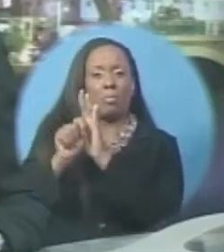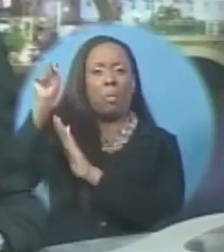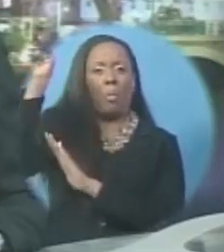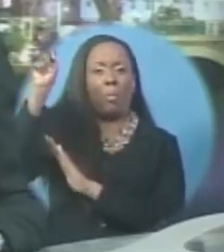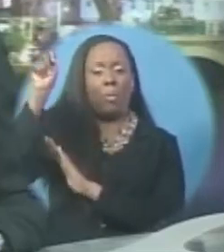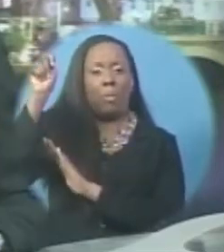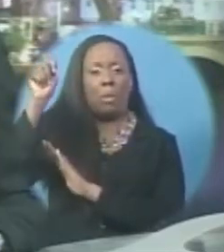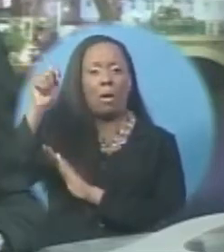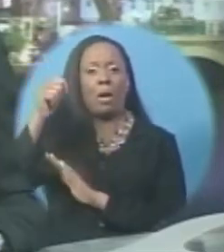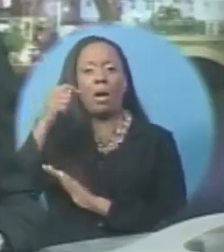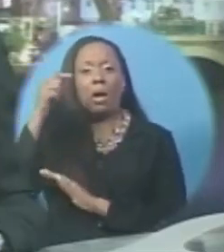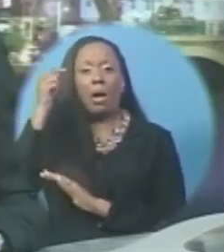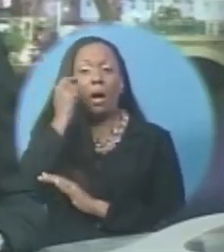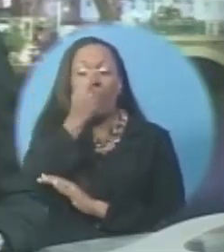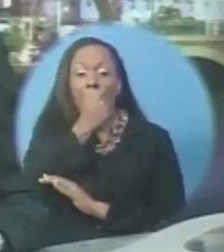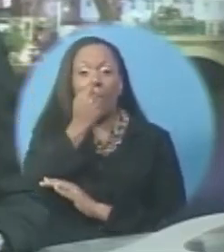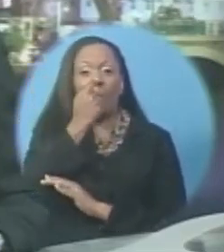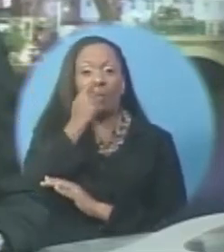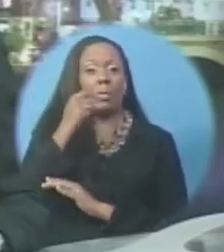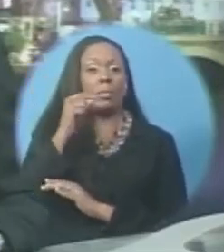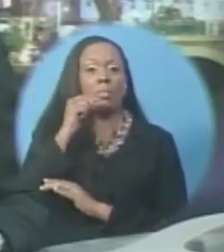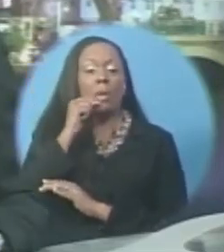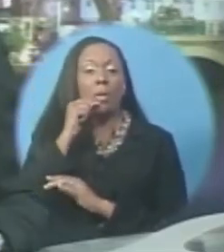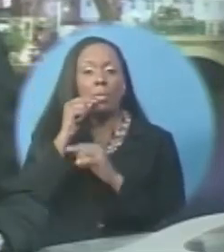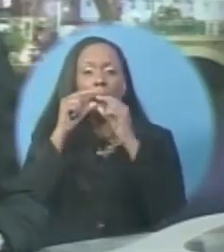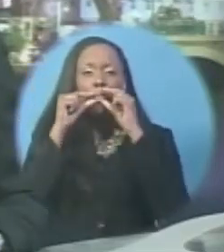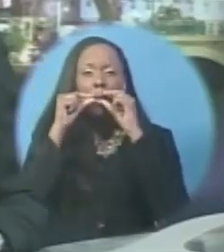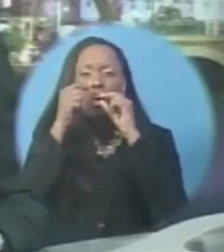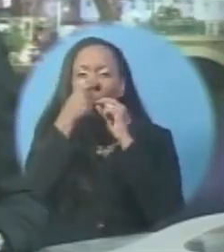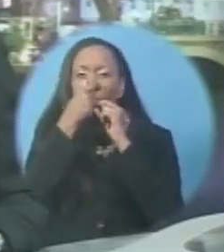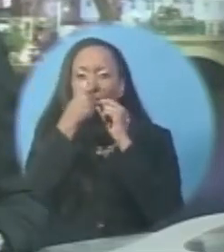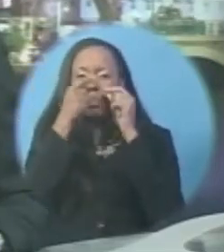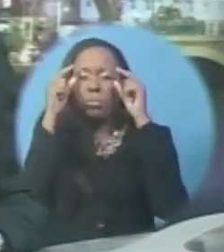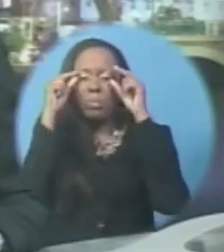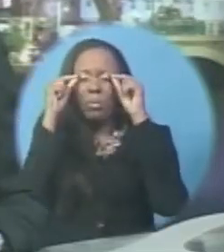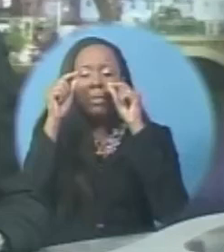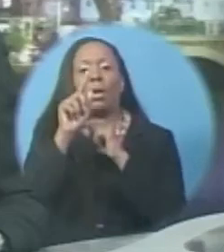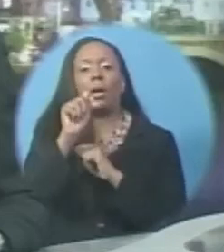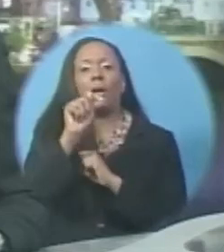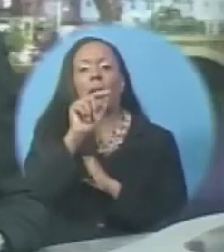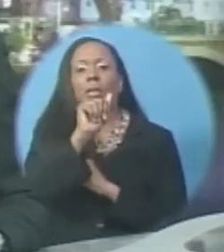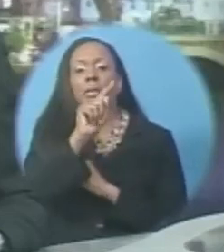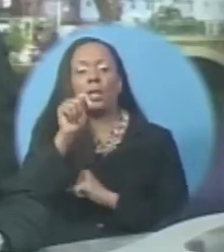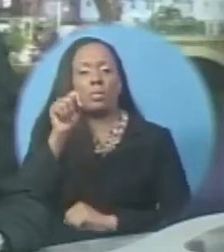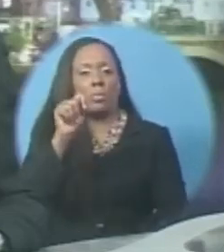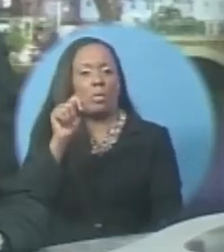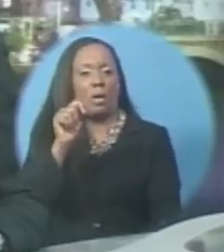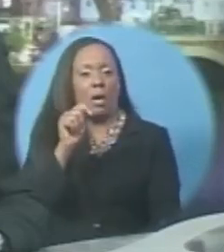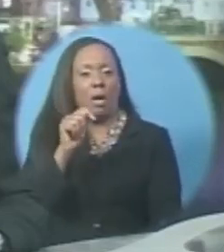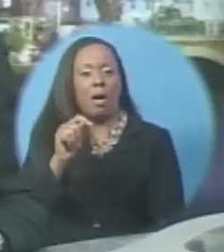His eyes, nose, and mouth are all described as small, and he has a tattoo on his right arm. Police want